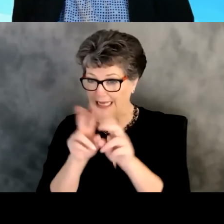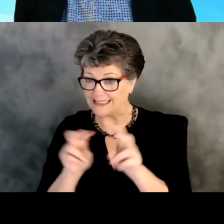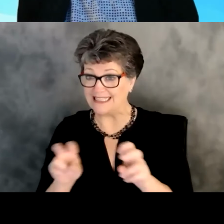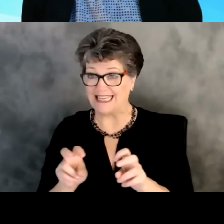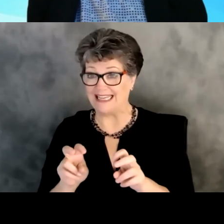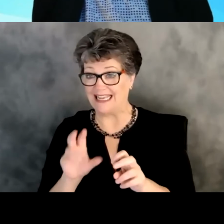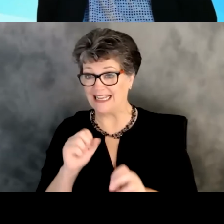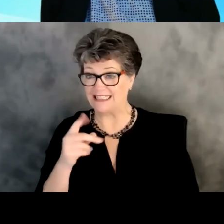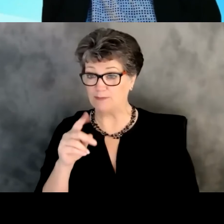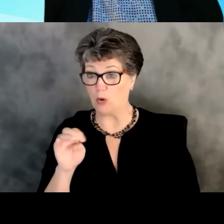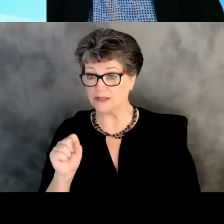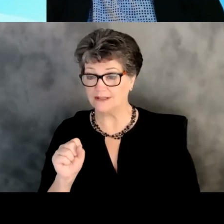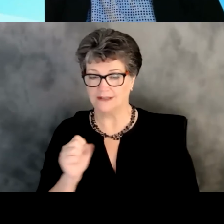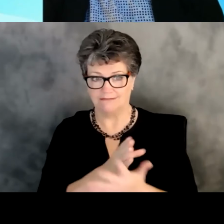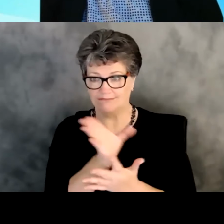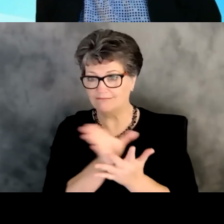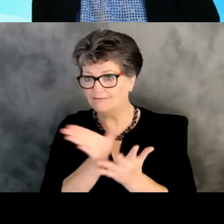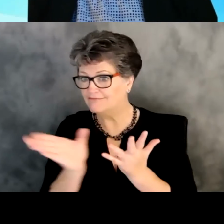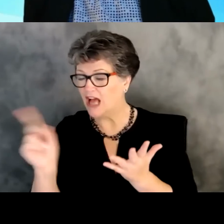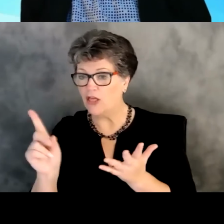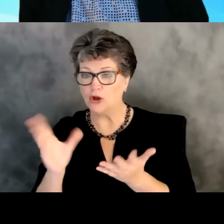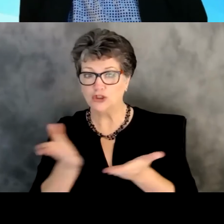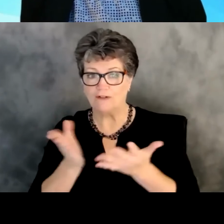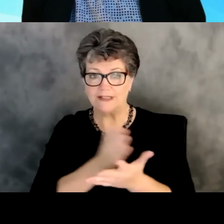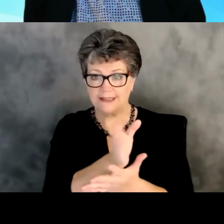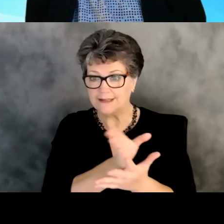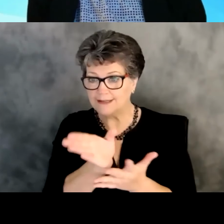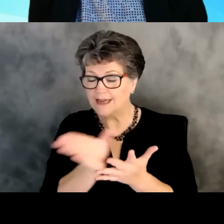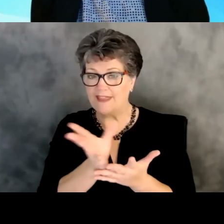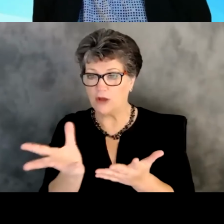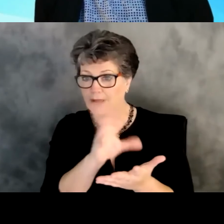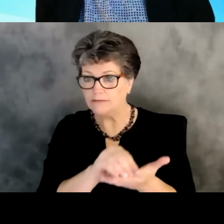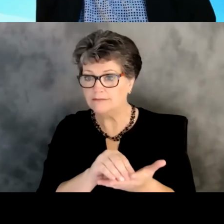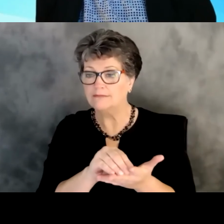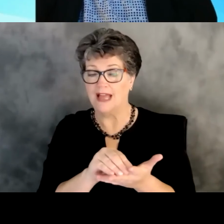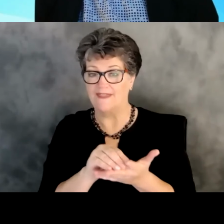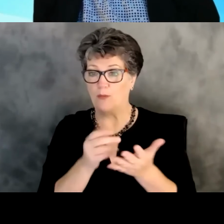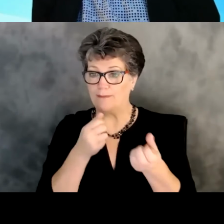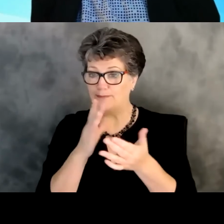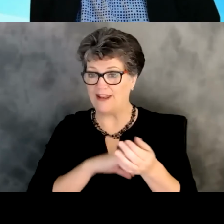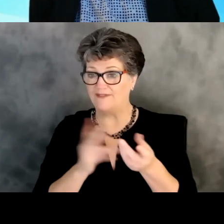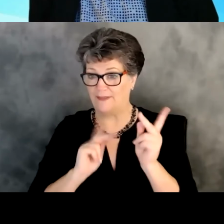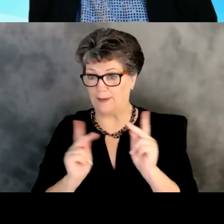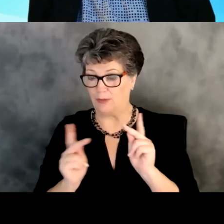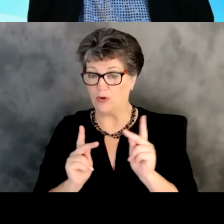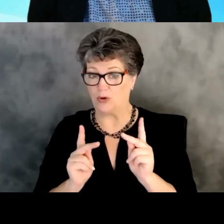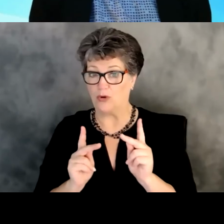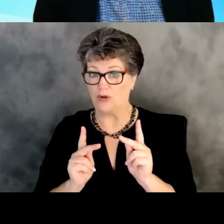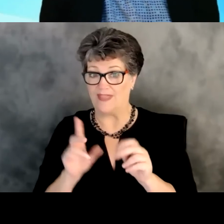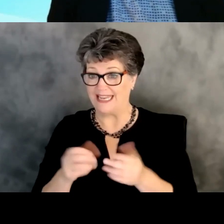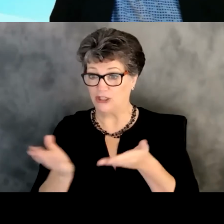spokes. Are there other services, different services that could be woven in and that would benefit the people you serve? And we want to make that